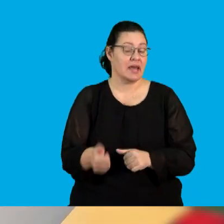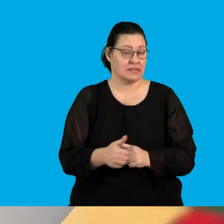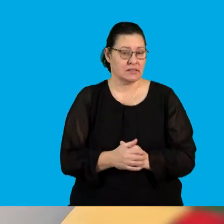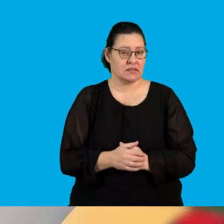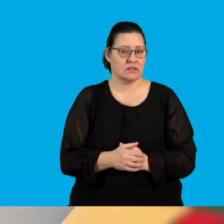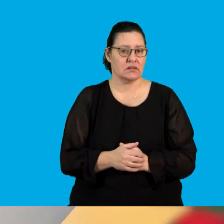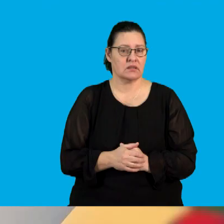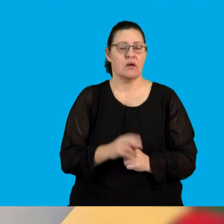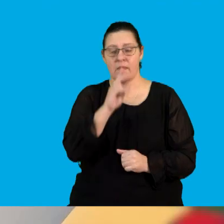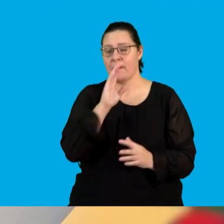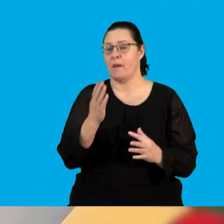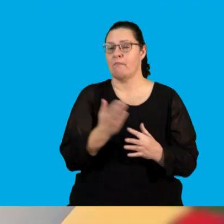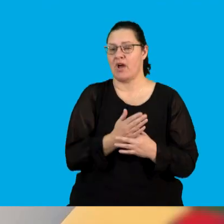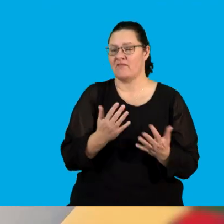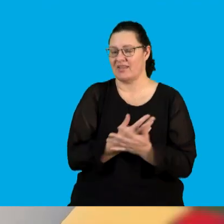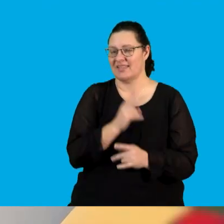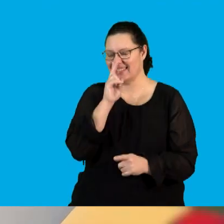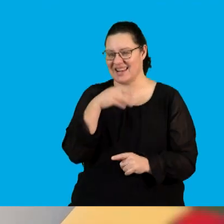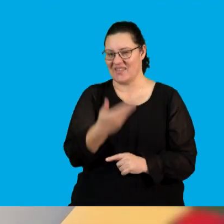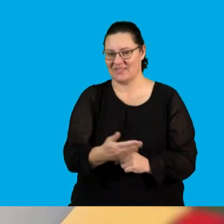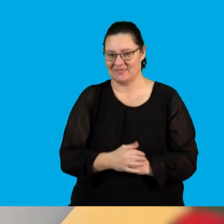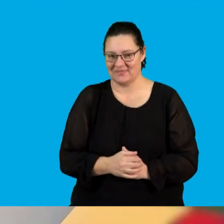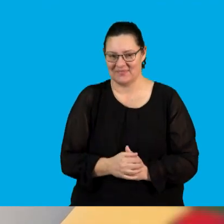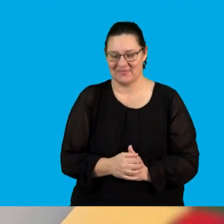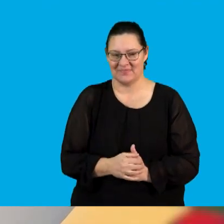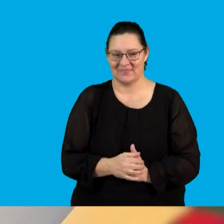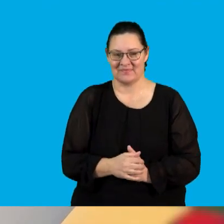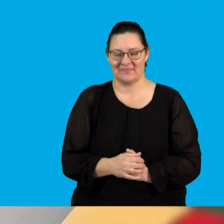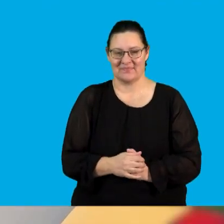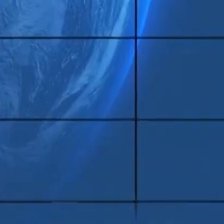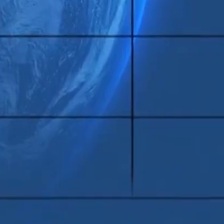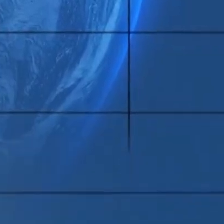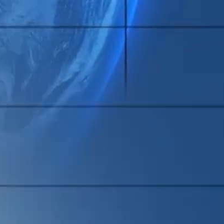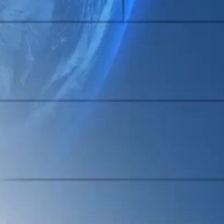so before we move on to our next part, let's just quickly go for an ad break, and I will see you just after this.